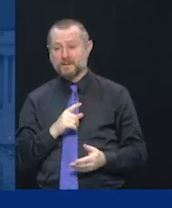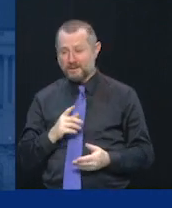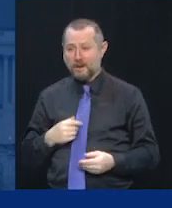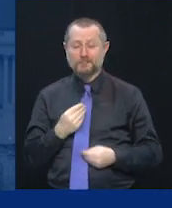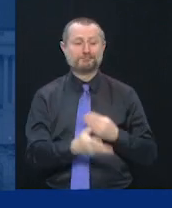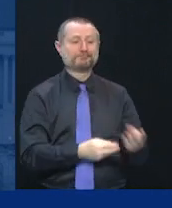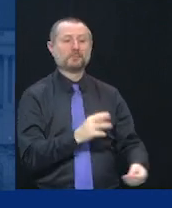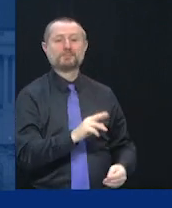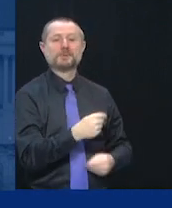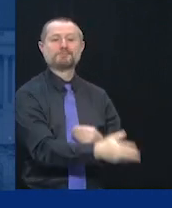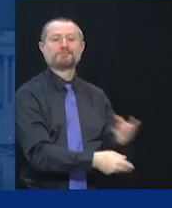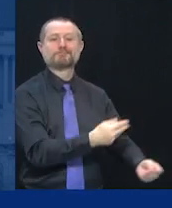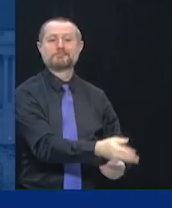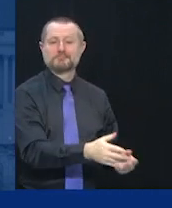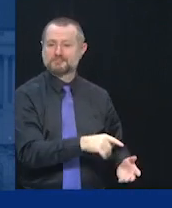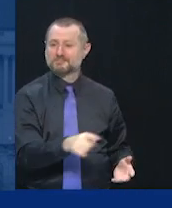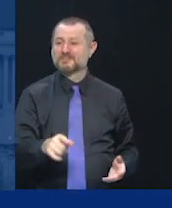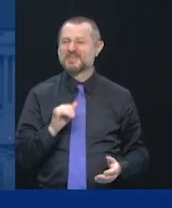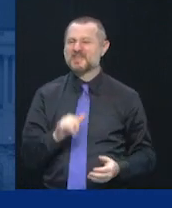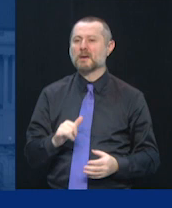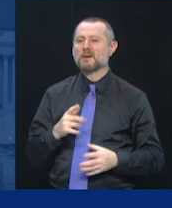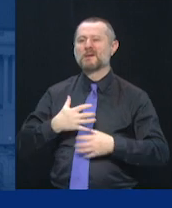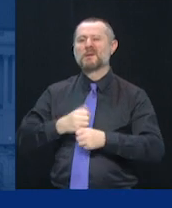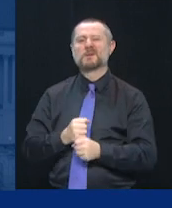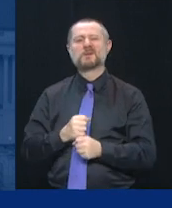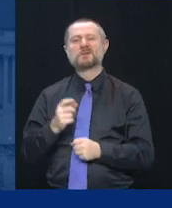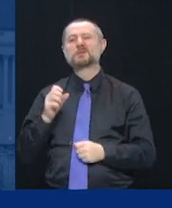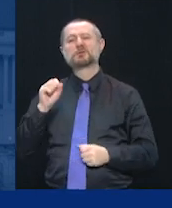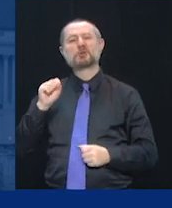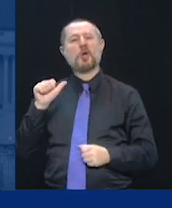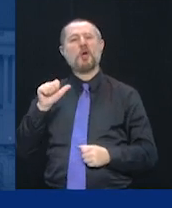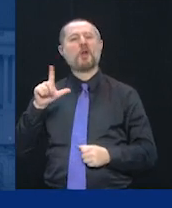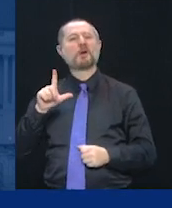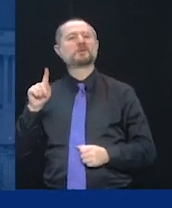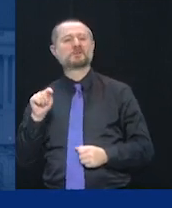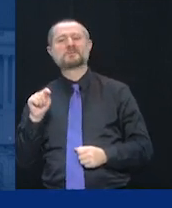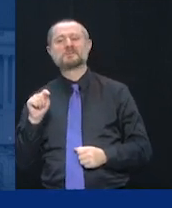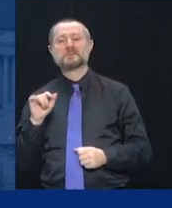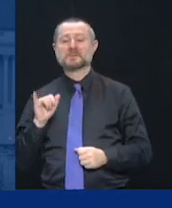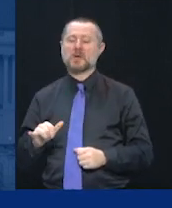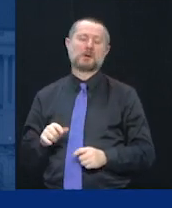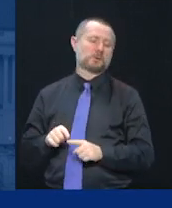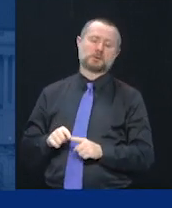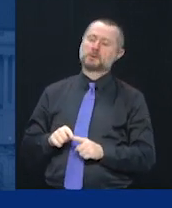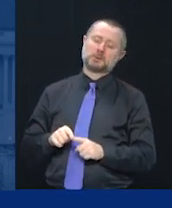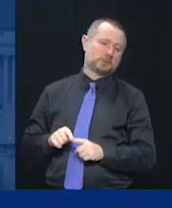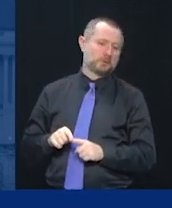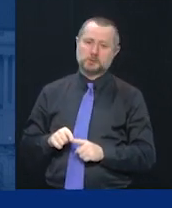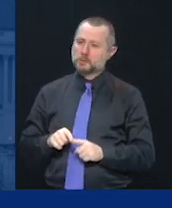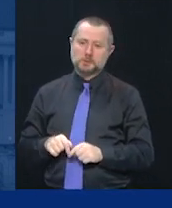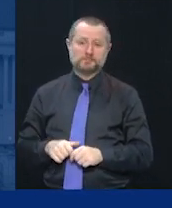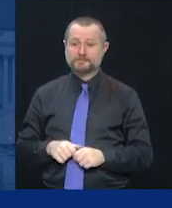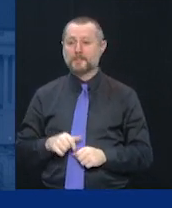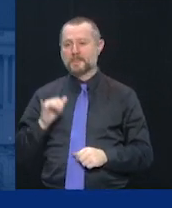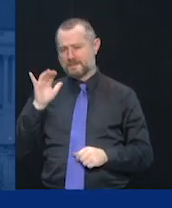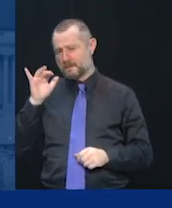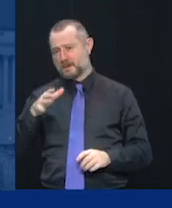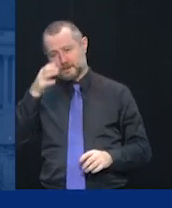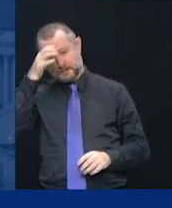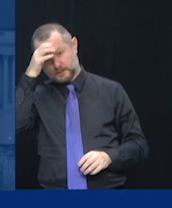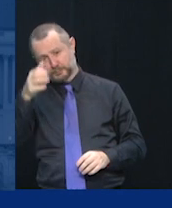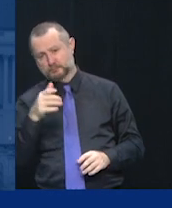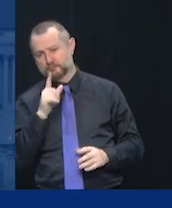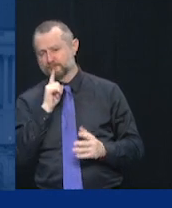the quote-unquote SALT provision was all about. SALT is technical and confusing, state and